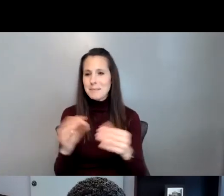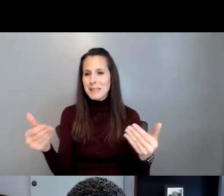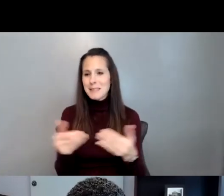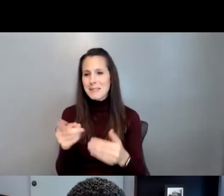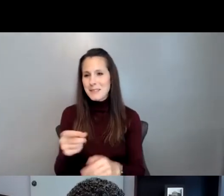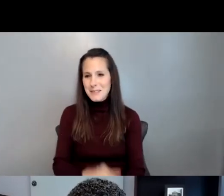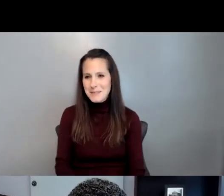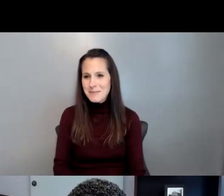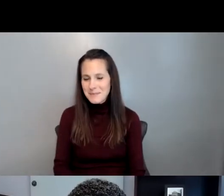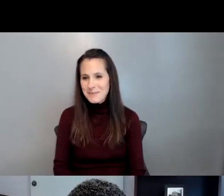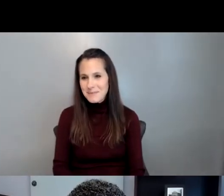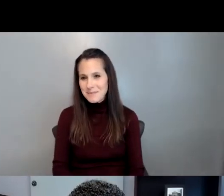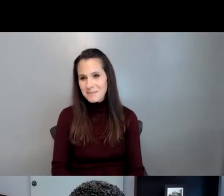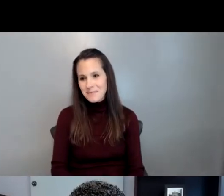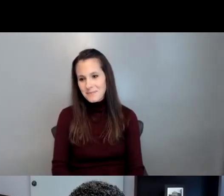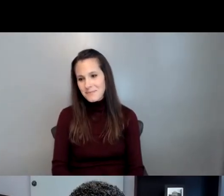Tim Kane at some point.